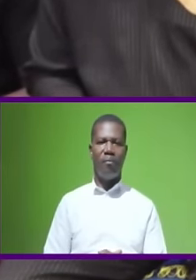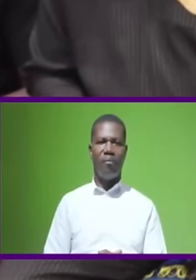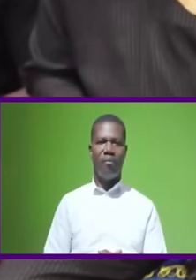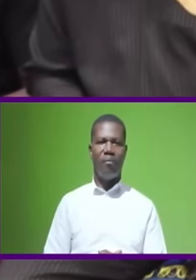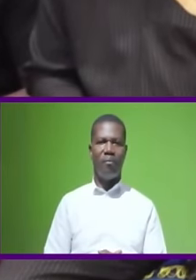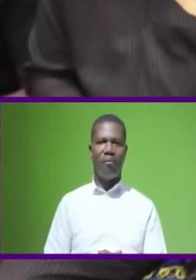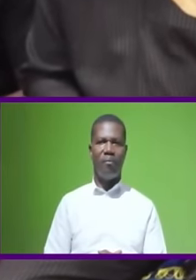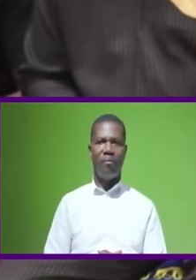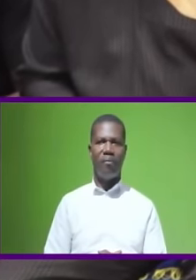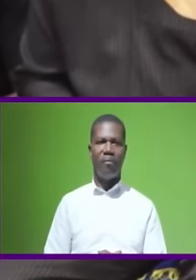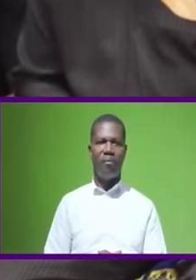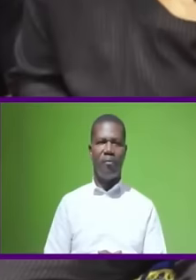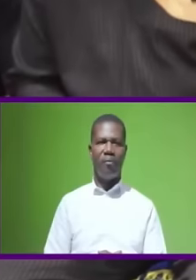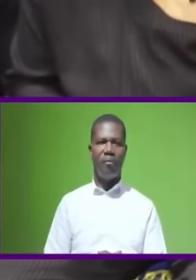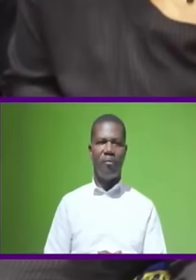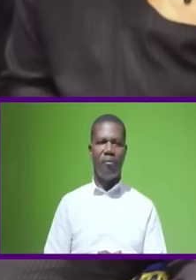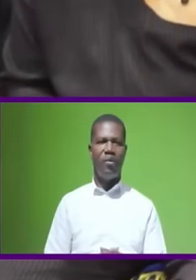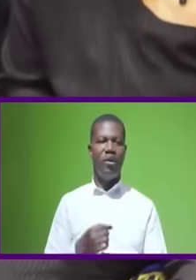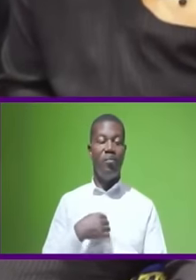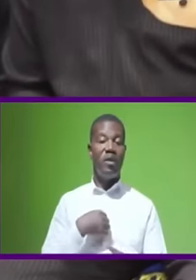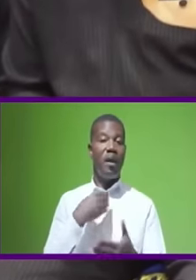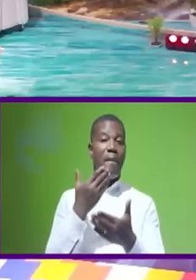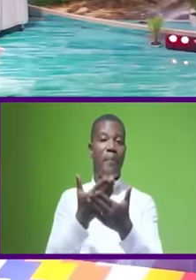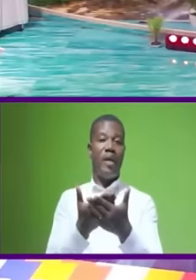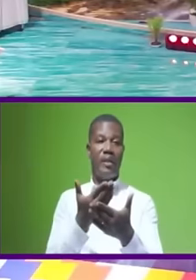me well.